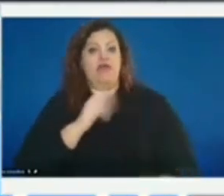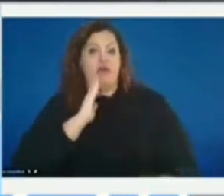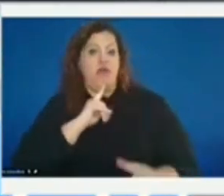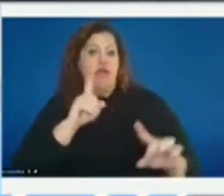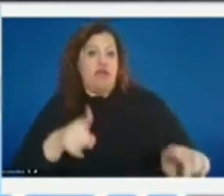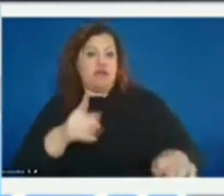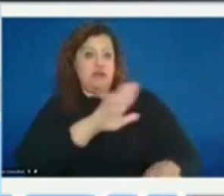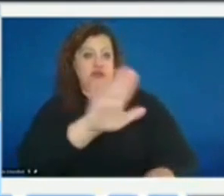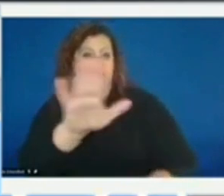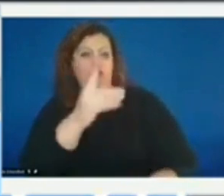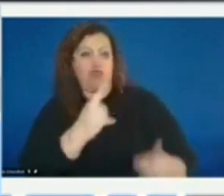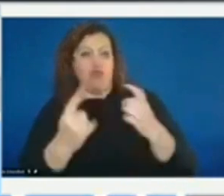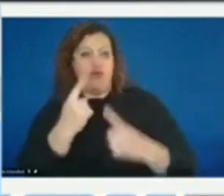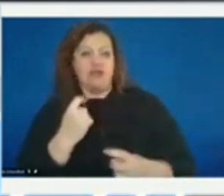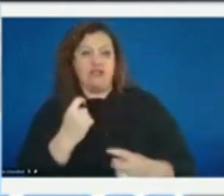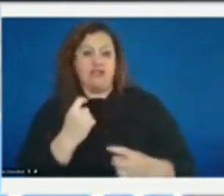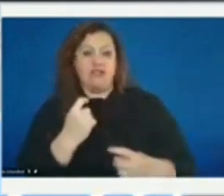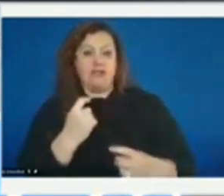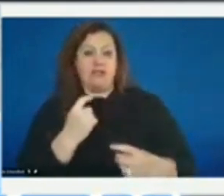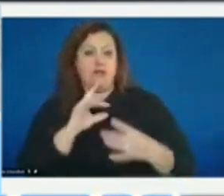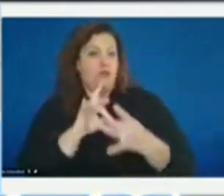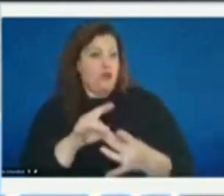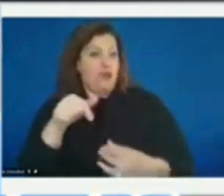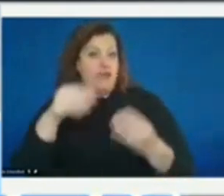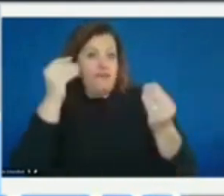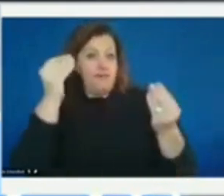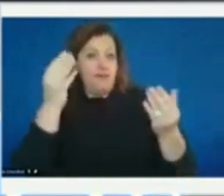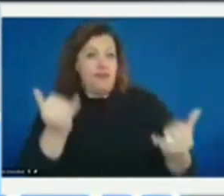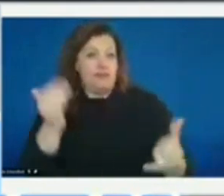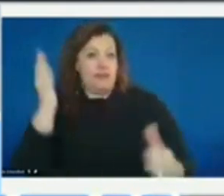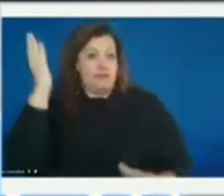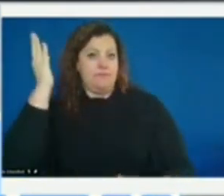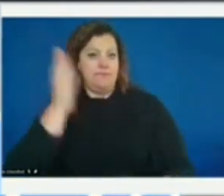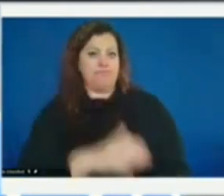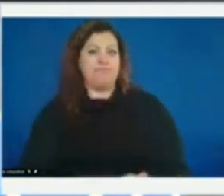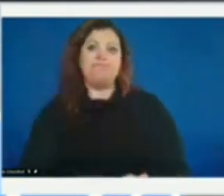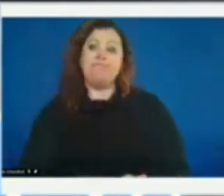have on the information that was presented.